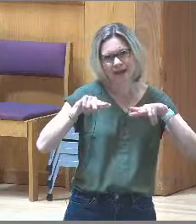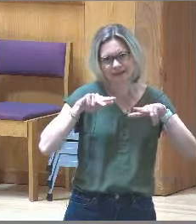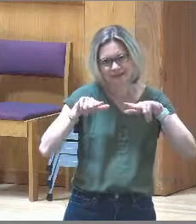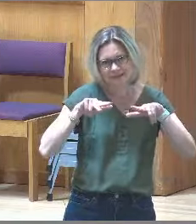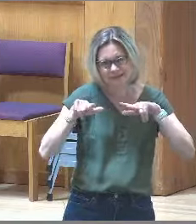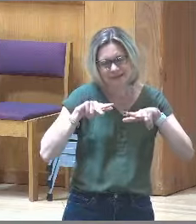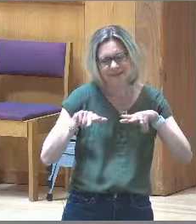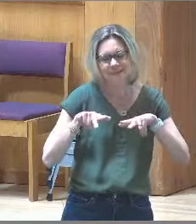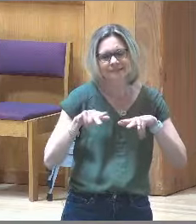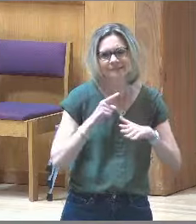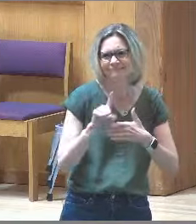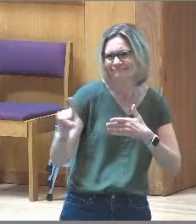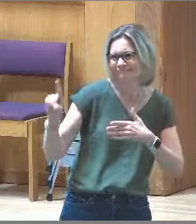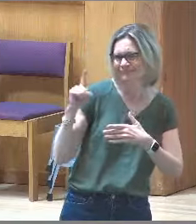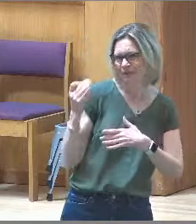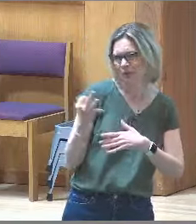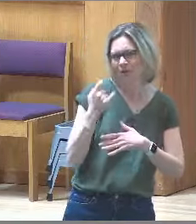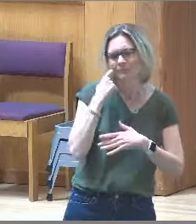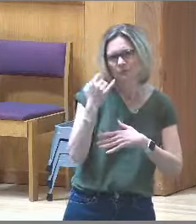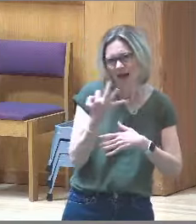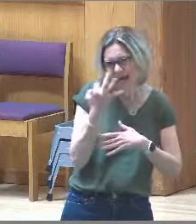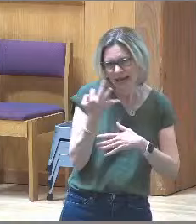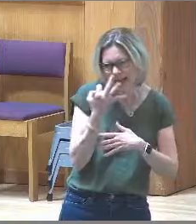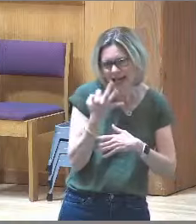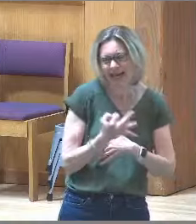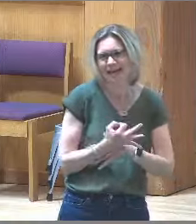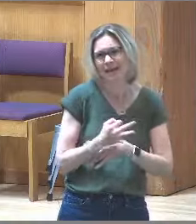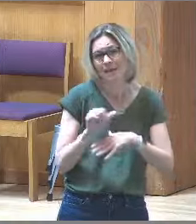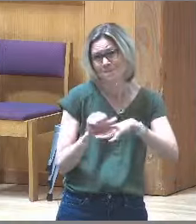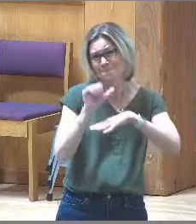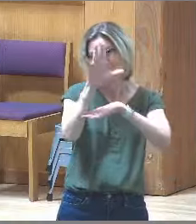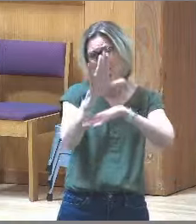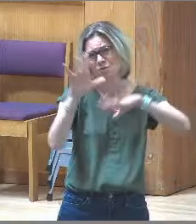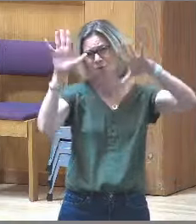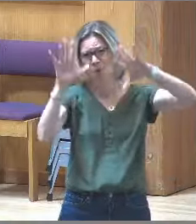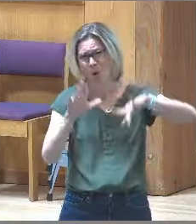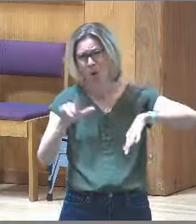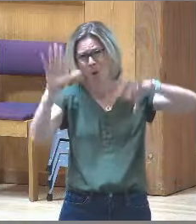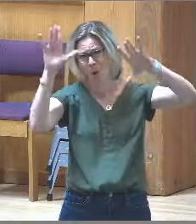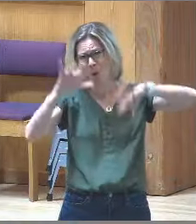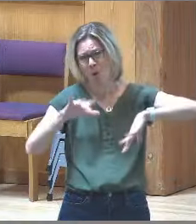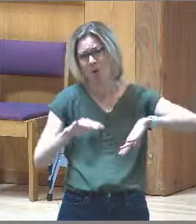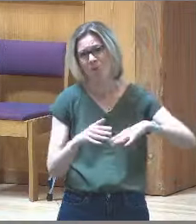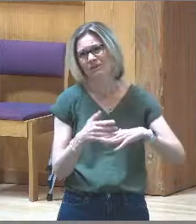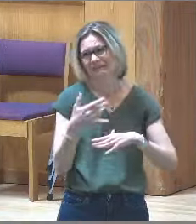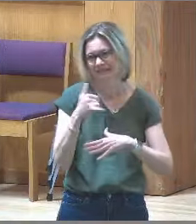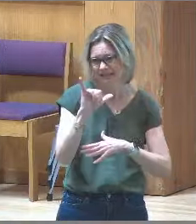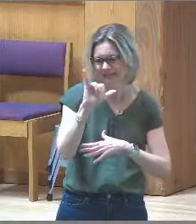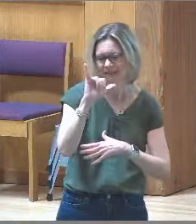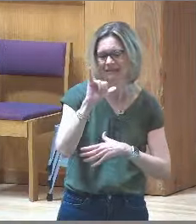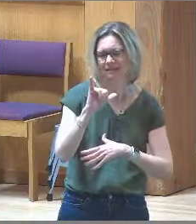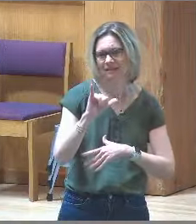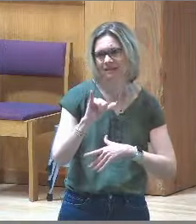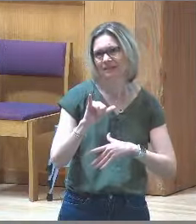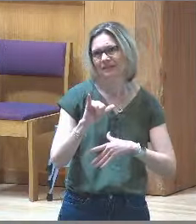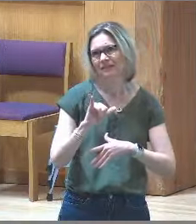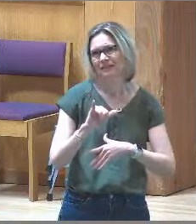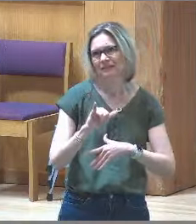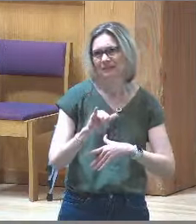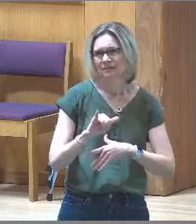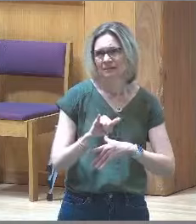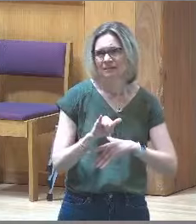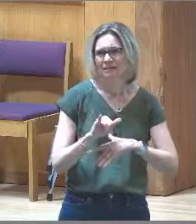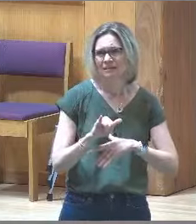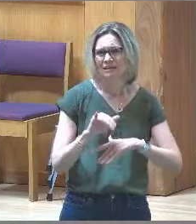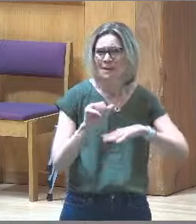hike last Friday. So there was a lot of snow on top of the mountain. And when we were, there was these wonderful slopes in